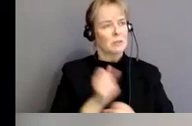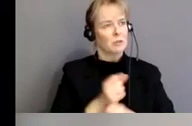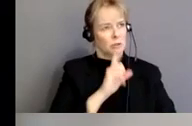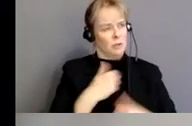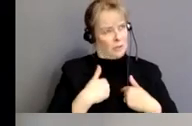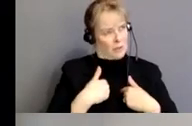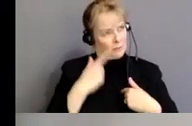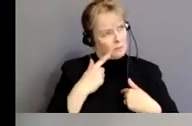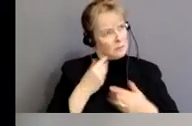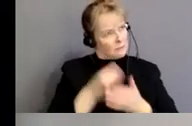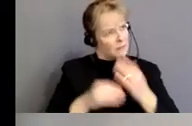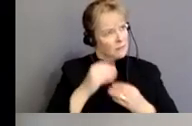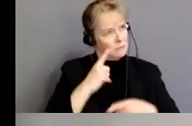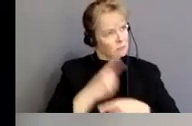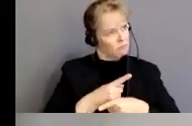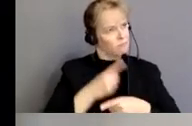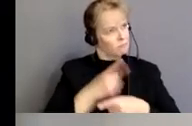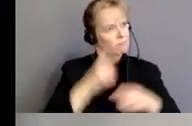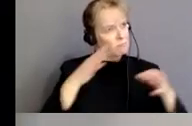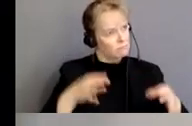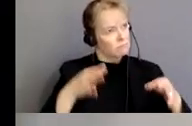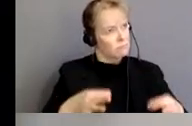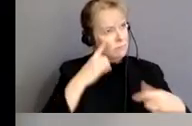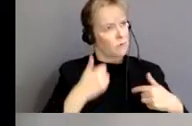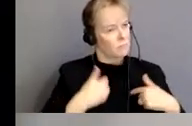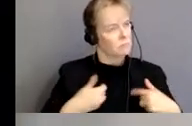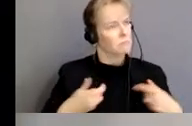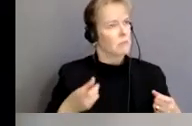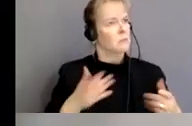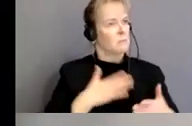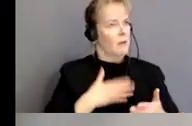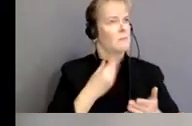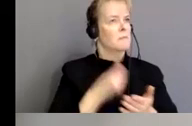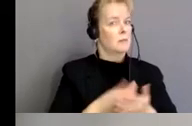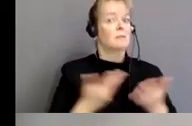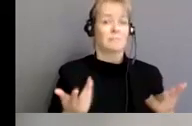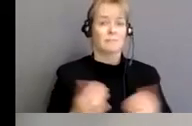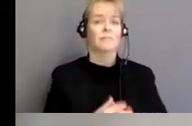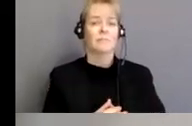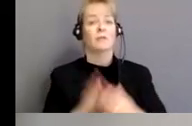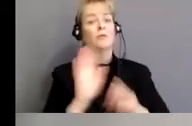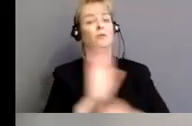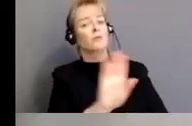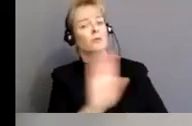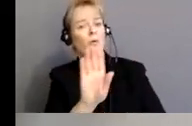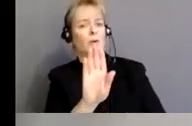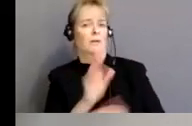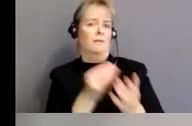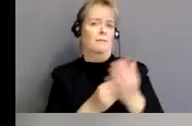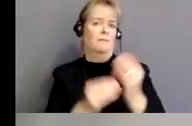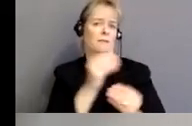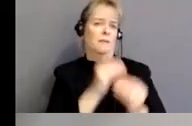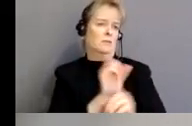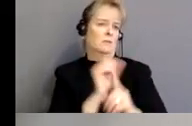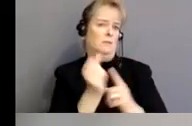please. So let's talk about your financial situation. If your financial situation has been